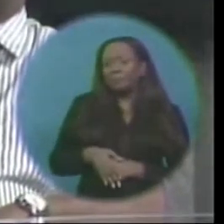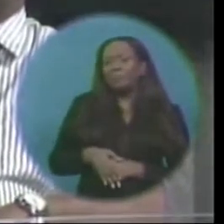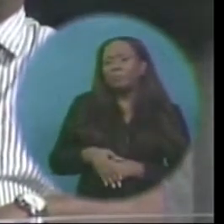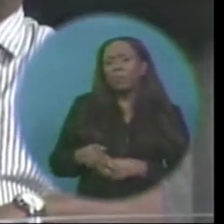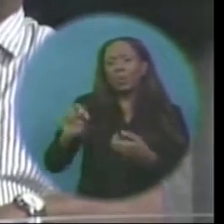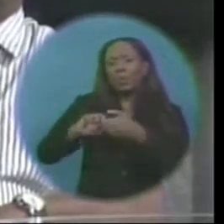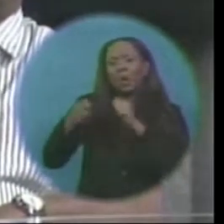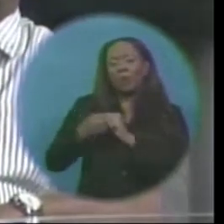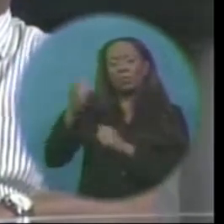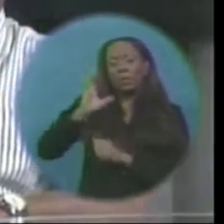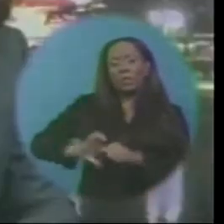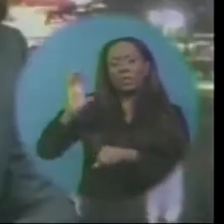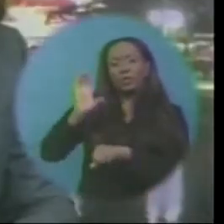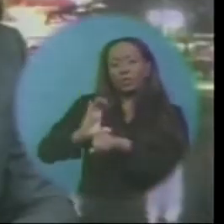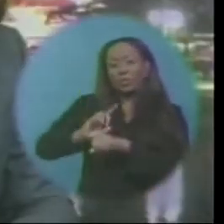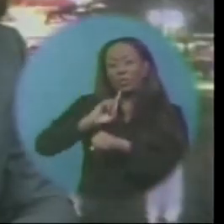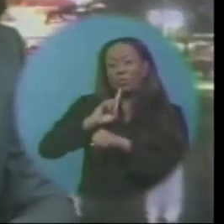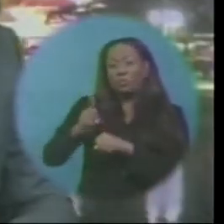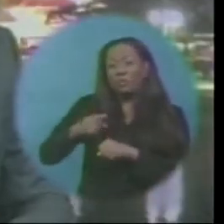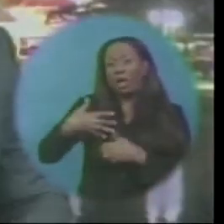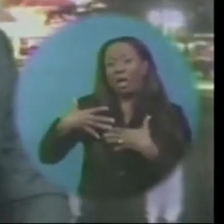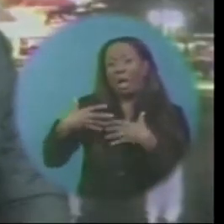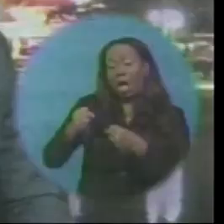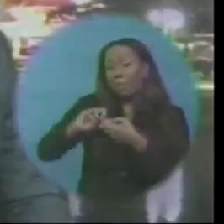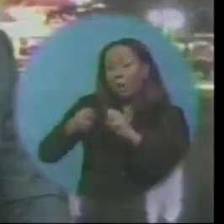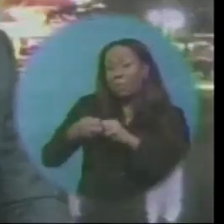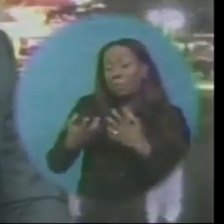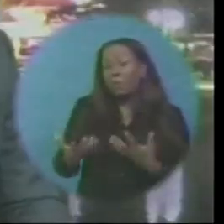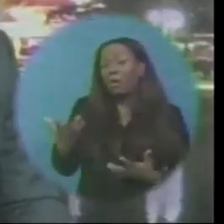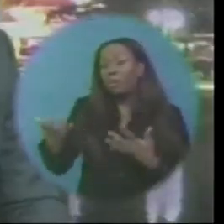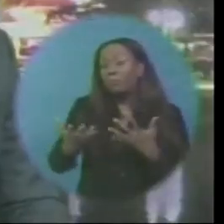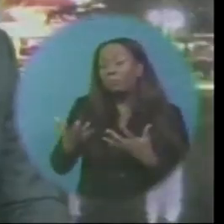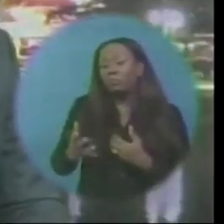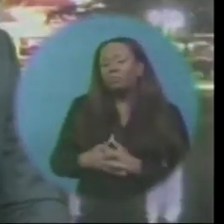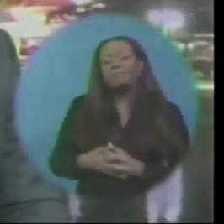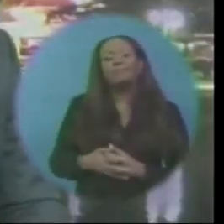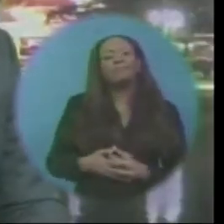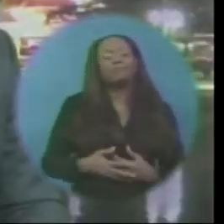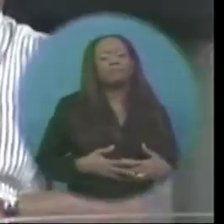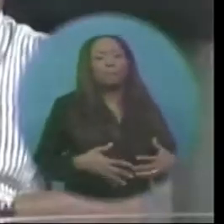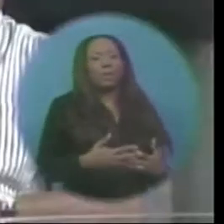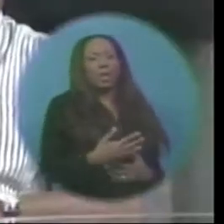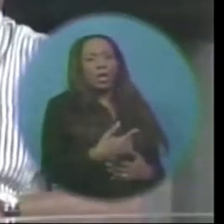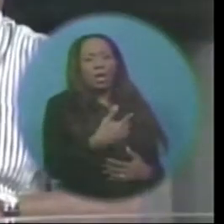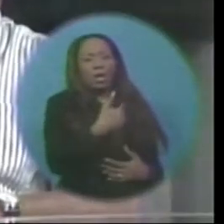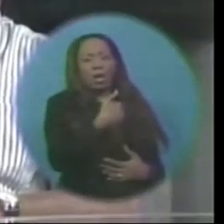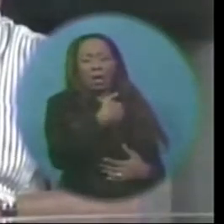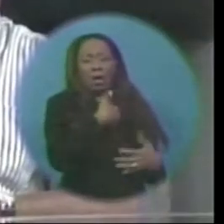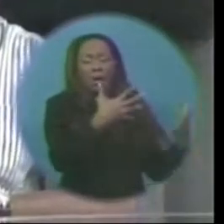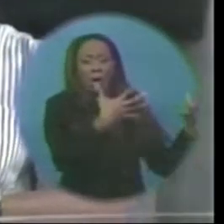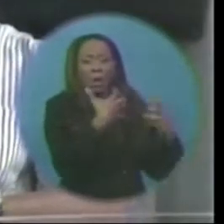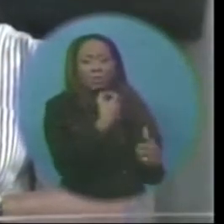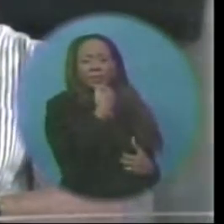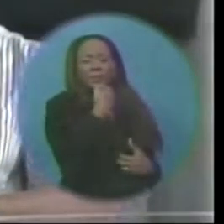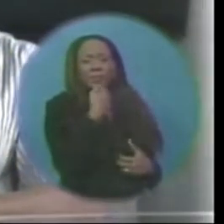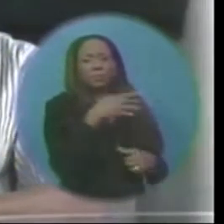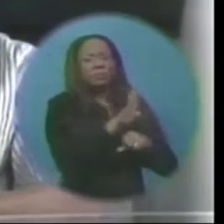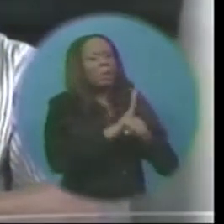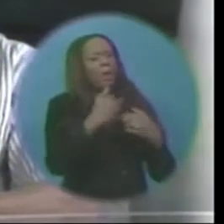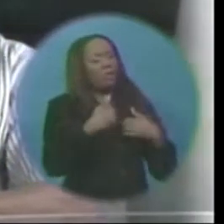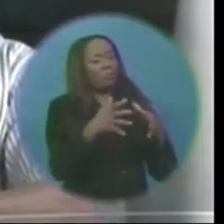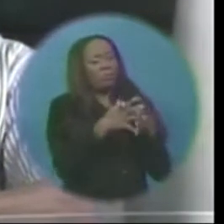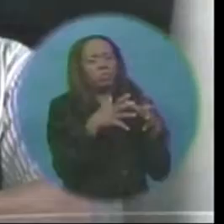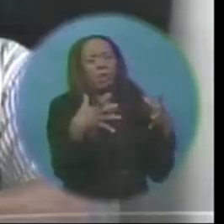problems on the South Coast a public health issue? Well, first, let me start by saying that Barbados has weathered many public